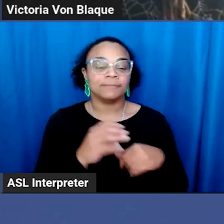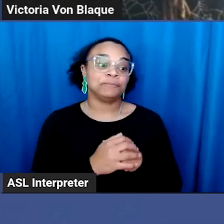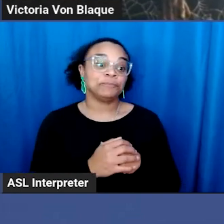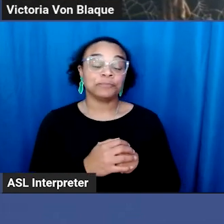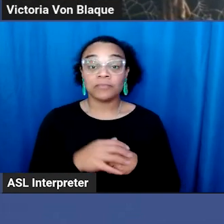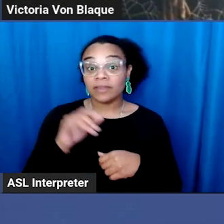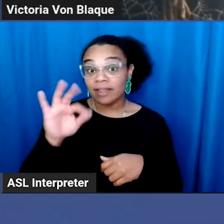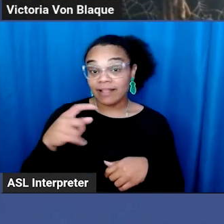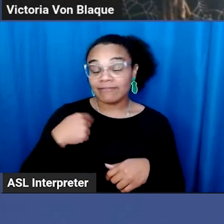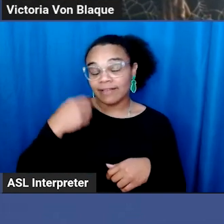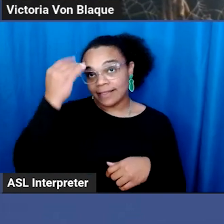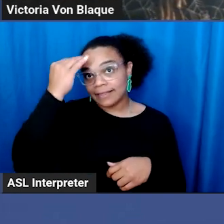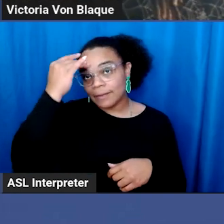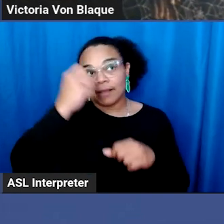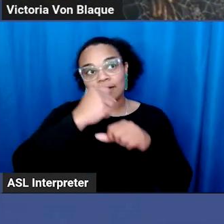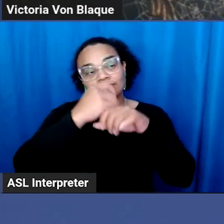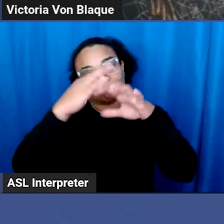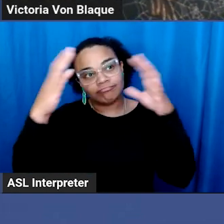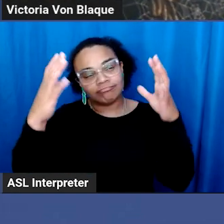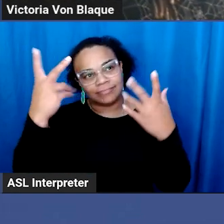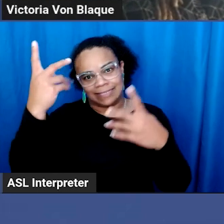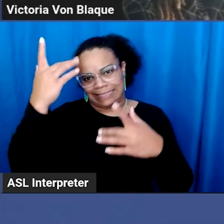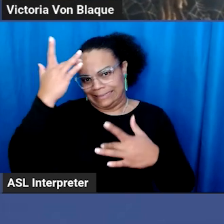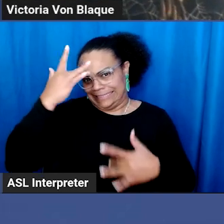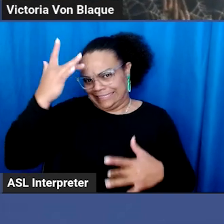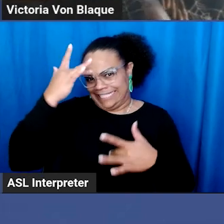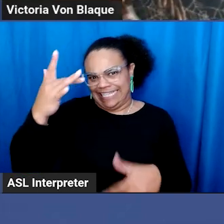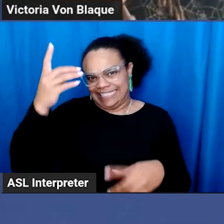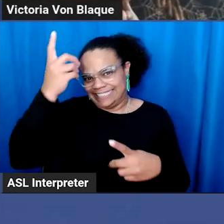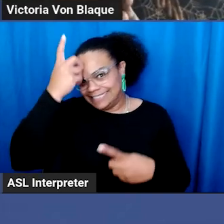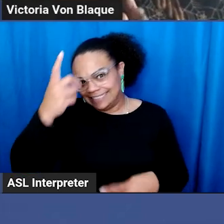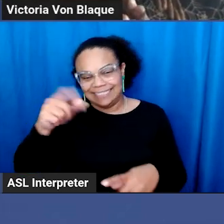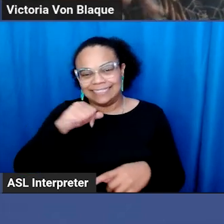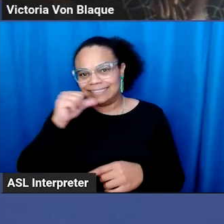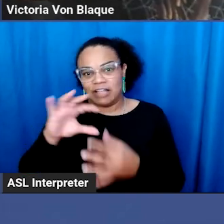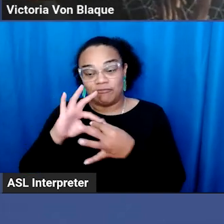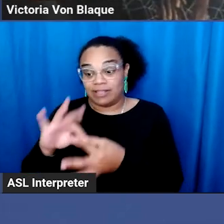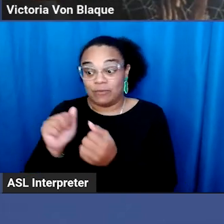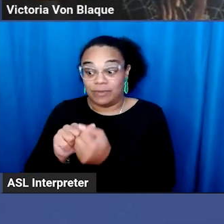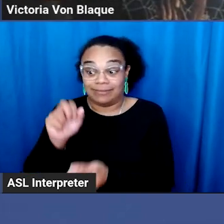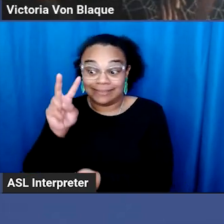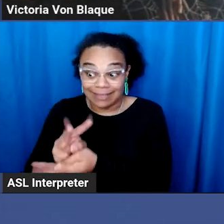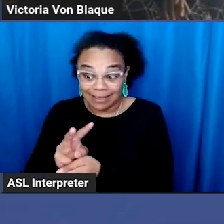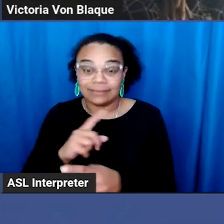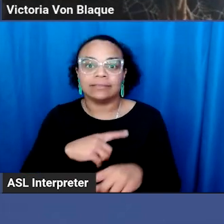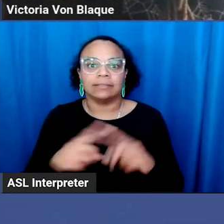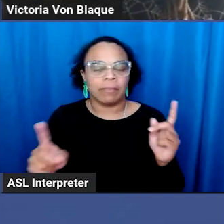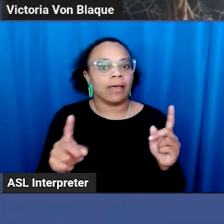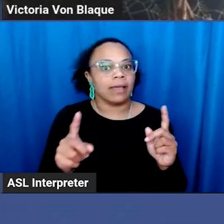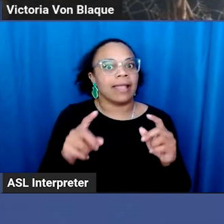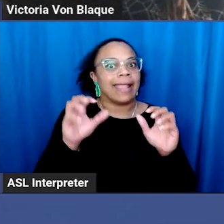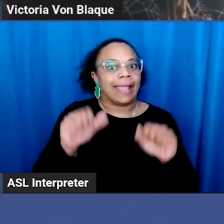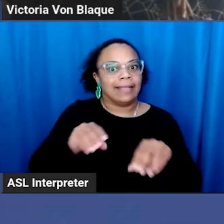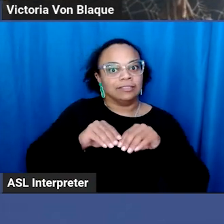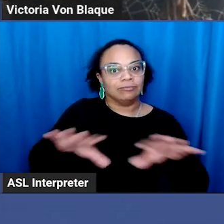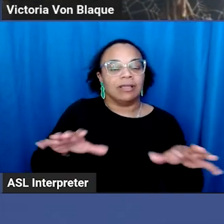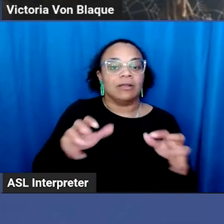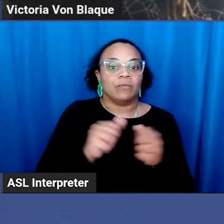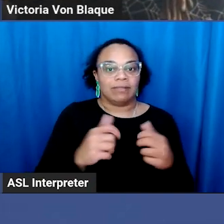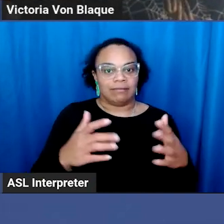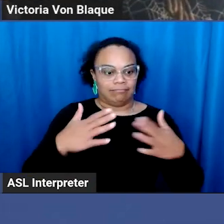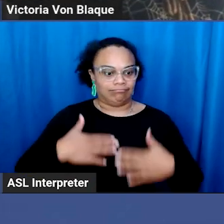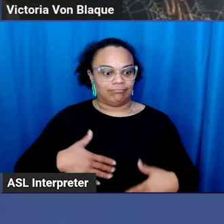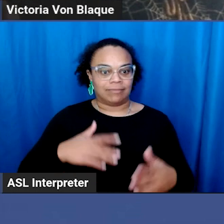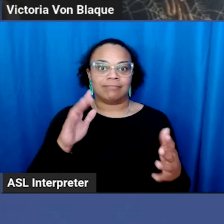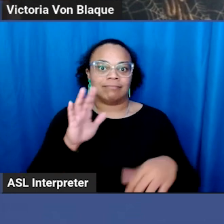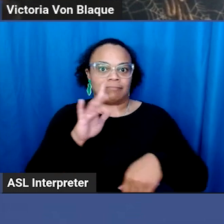think about, diseases that have nothing to do with sex, but have to do with contact, I think about sometimes